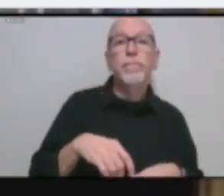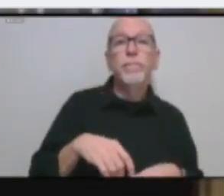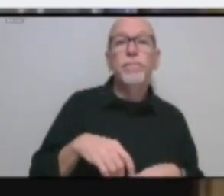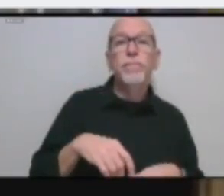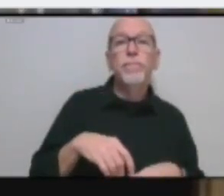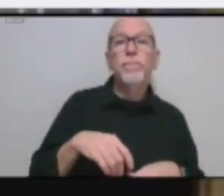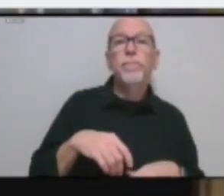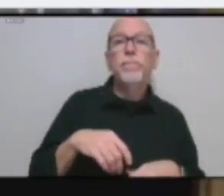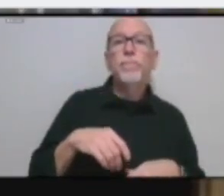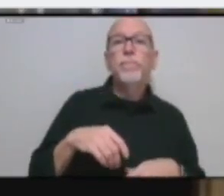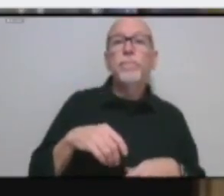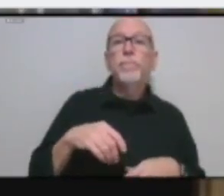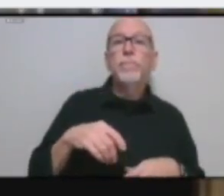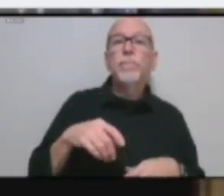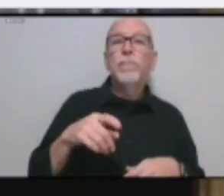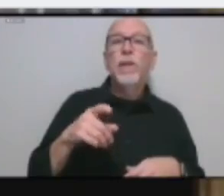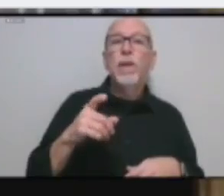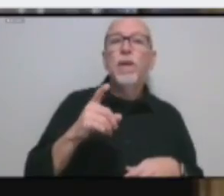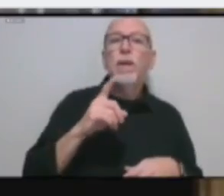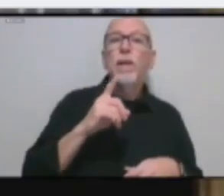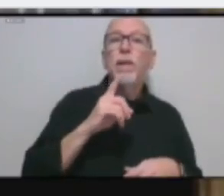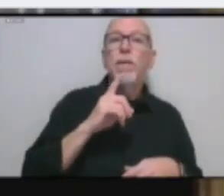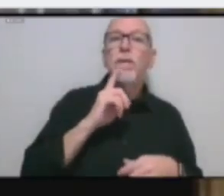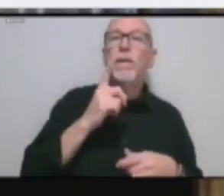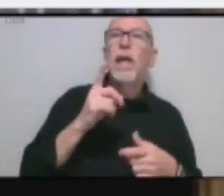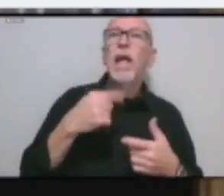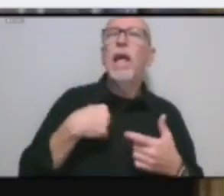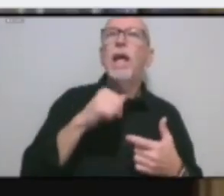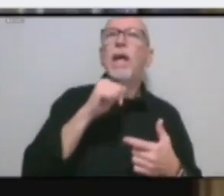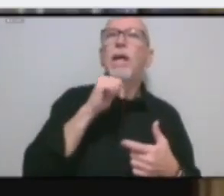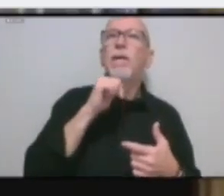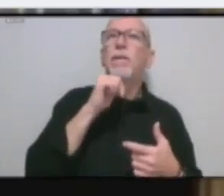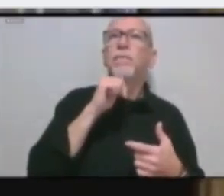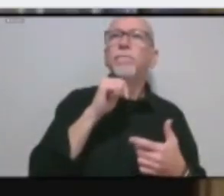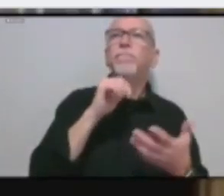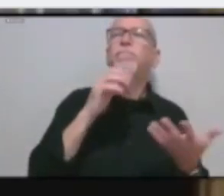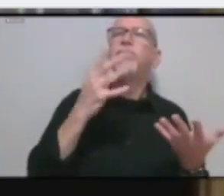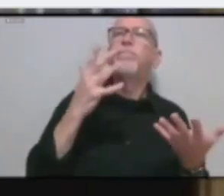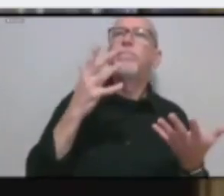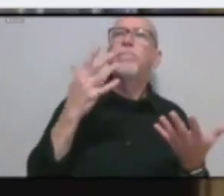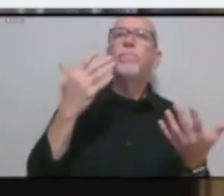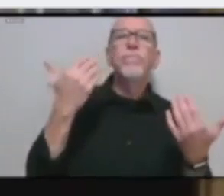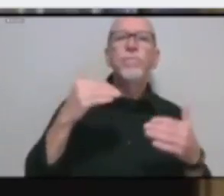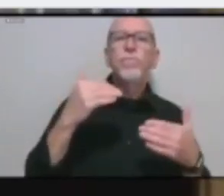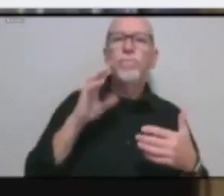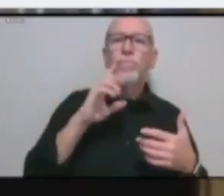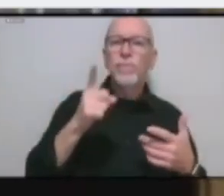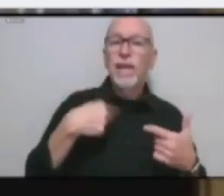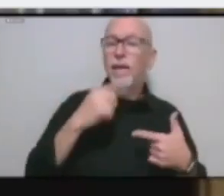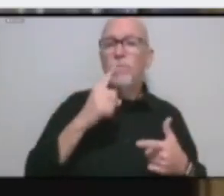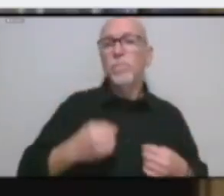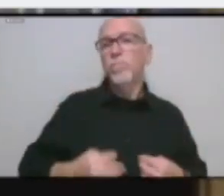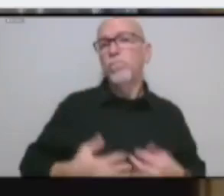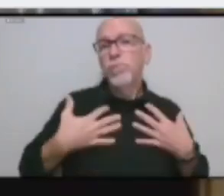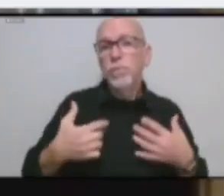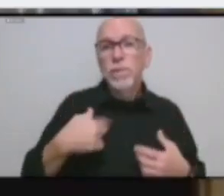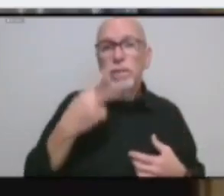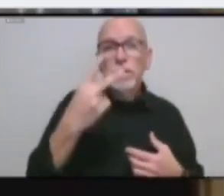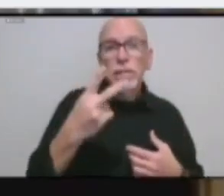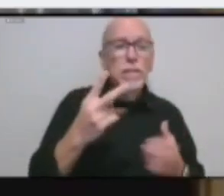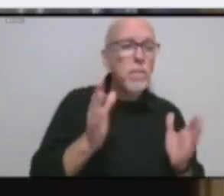beyond inspiring to see all the small, medium,